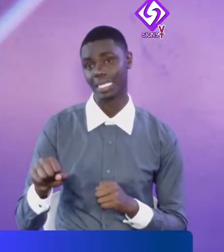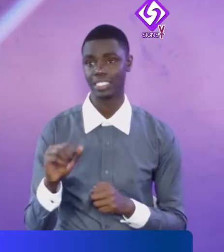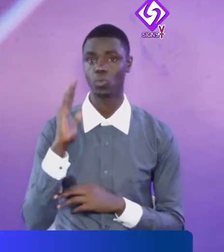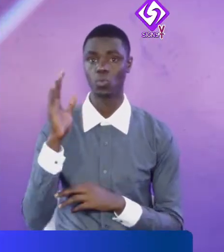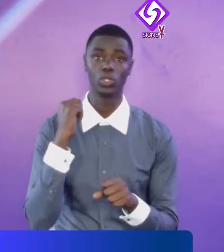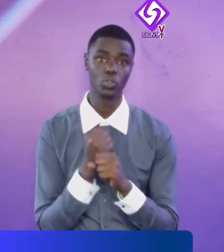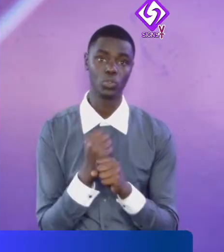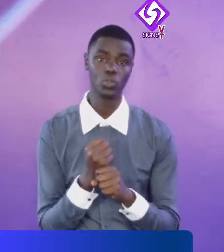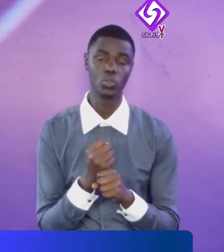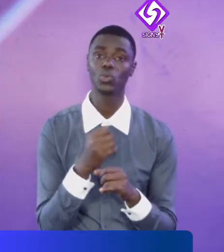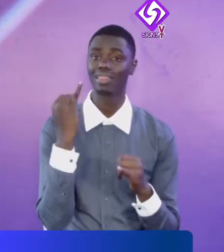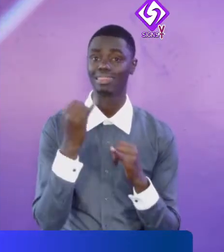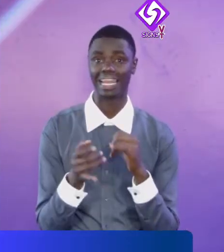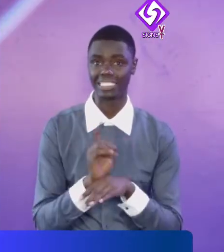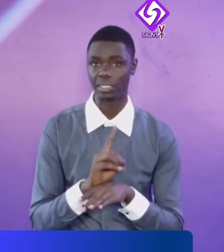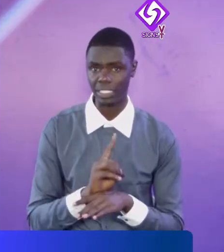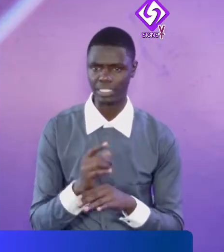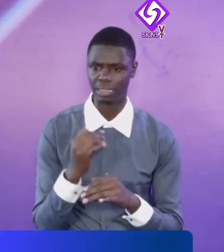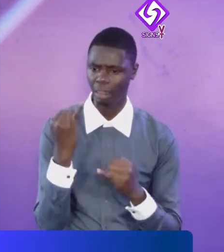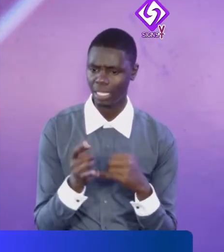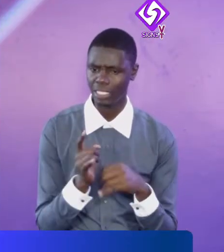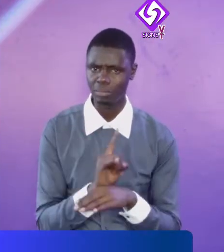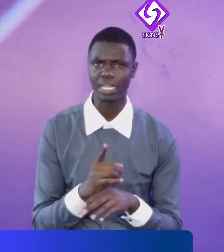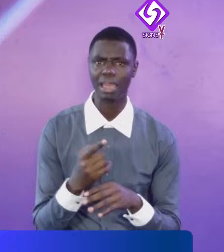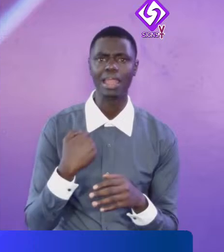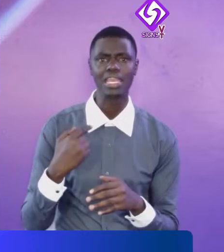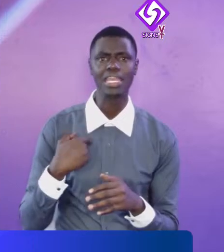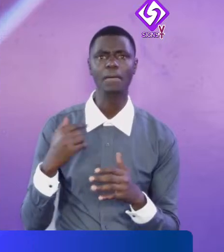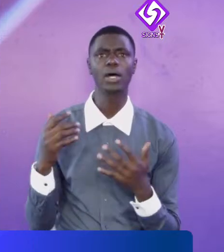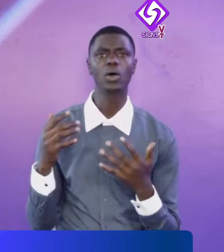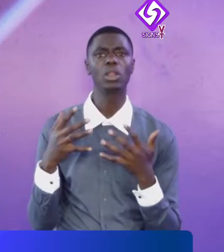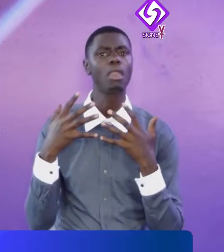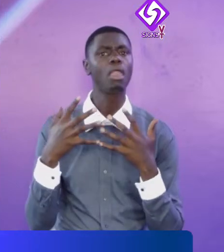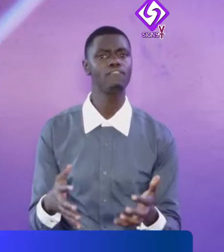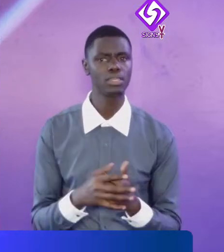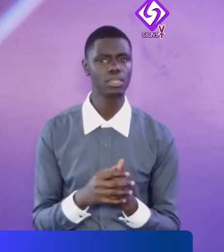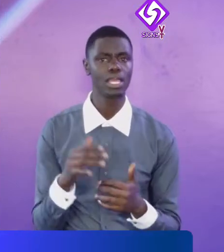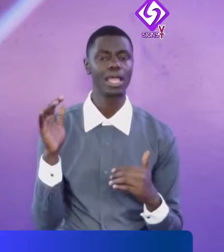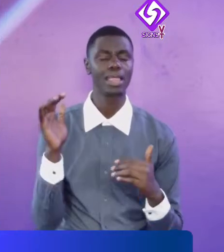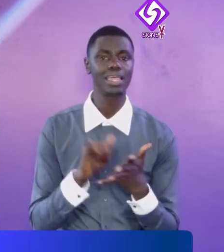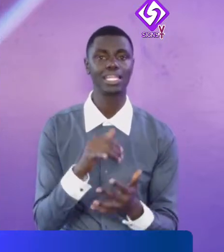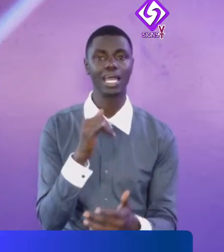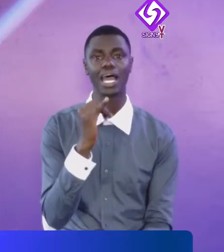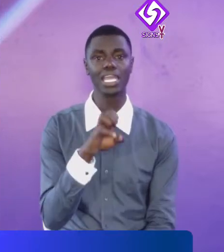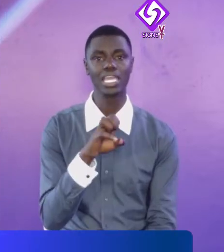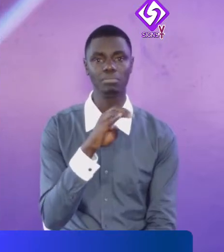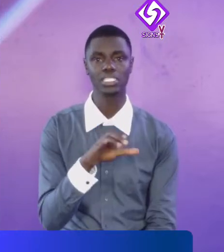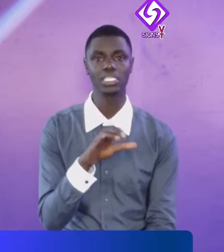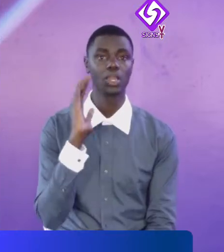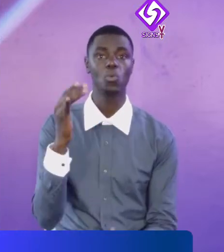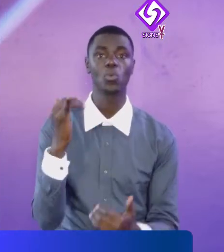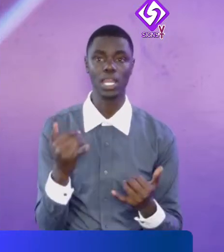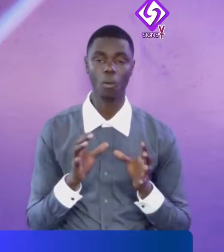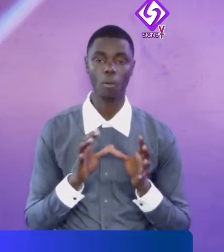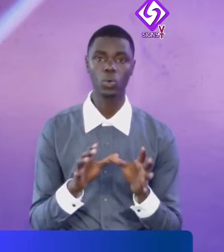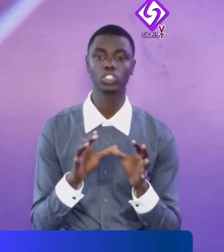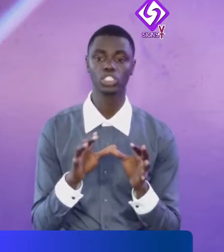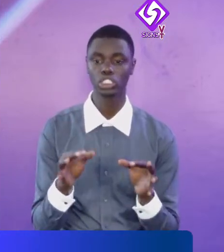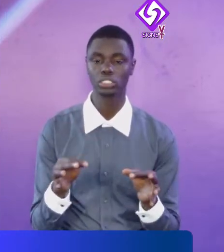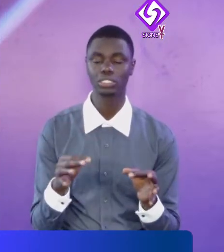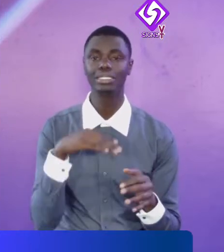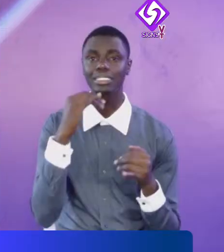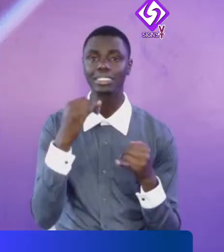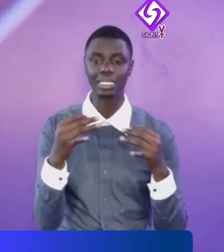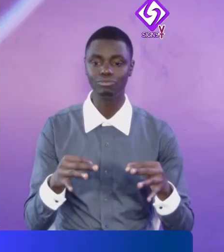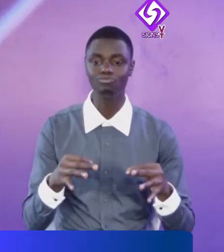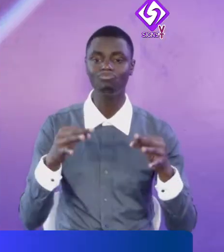this thing last minute. Yeah. And last minute, the numbers are going to be so humongous that IEBC would need to now to push the